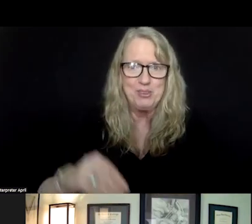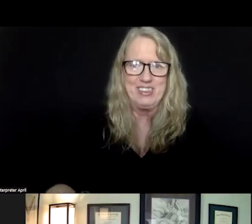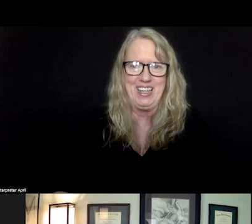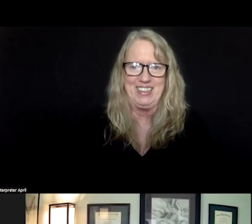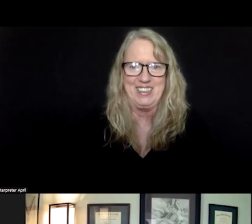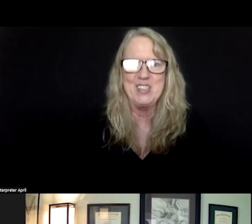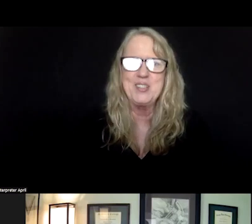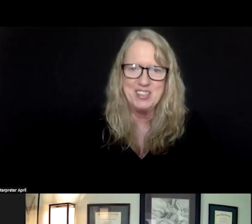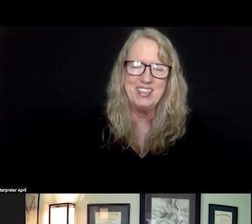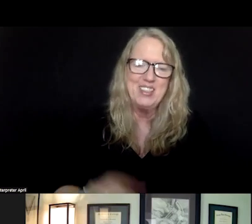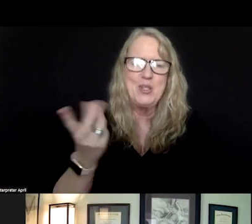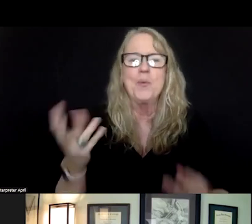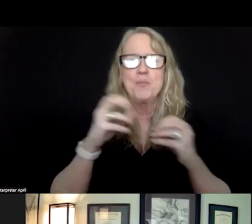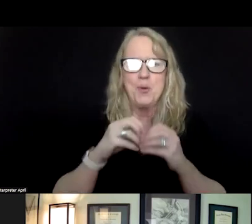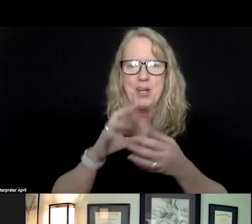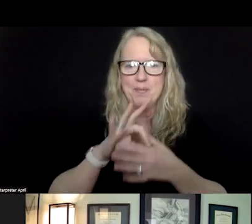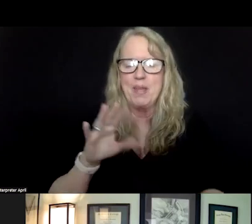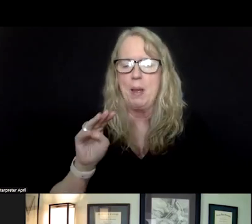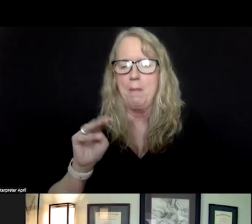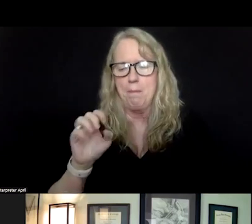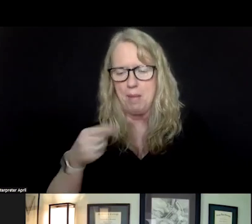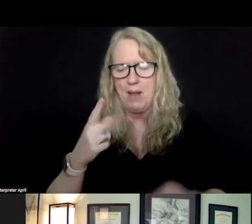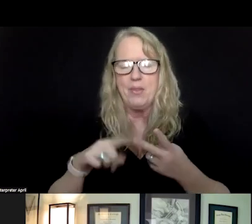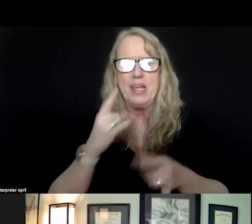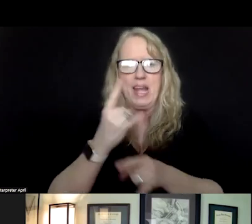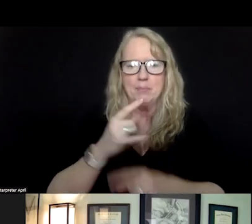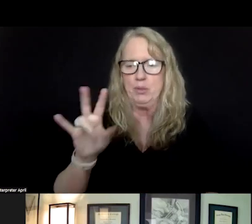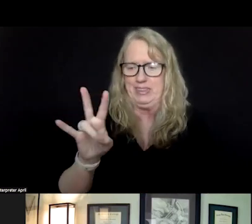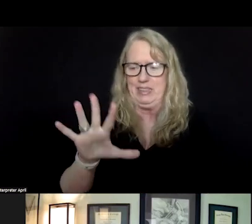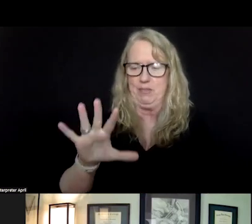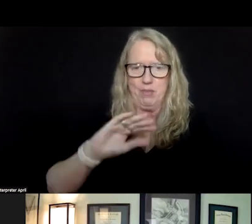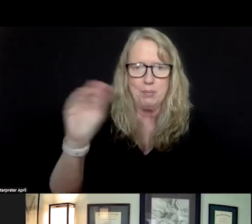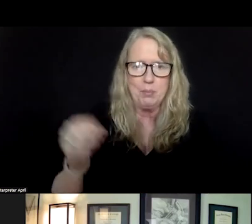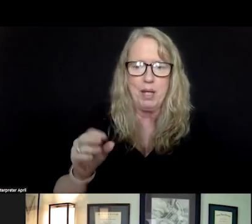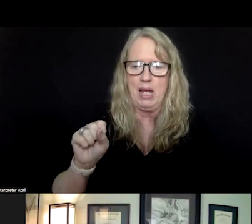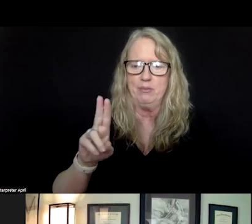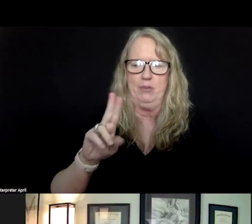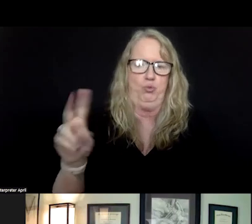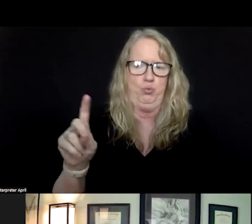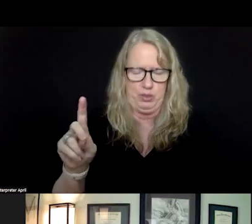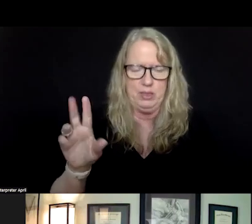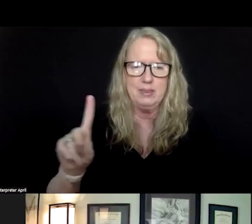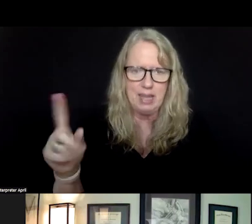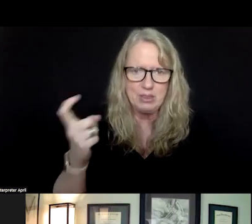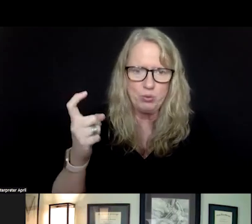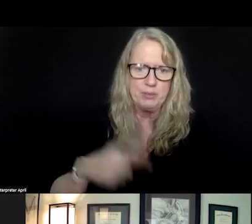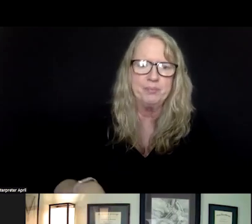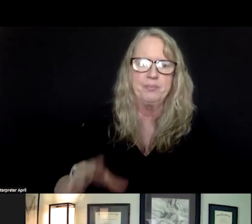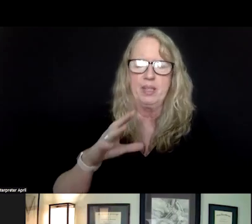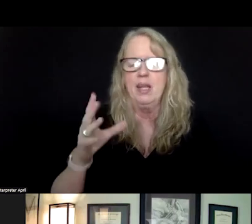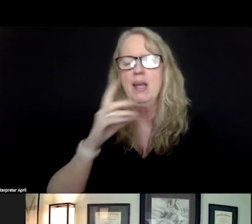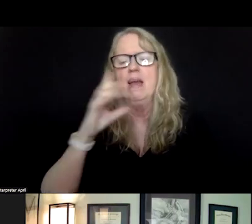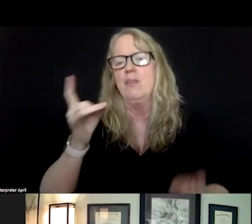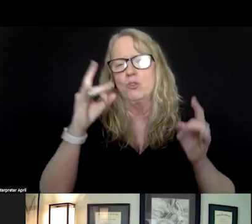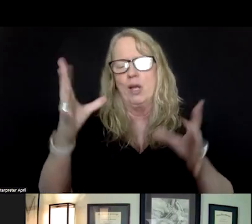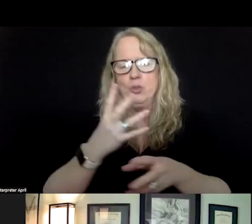just a little more context. So methamphetamine and alcohol account for 75% of SUD diagnoses, and crisis receiving